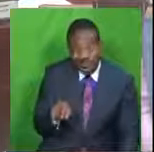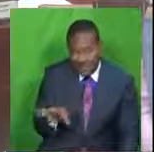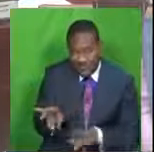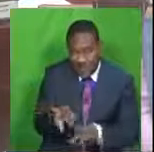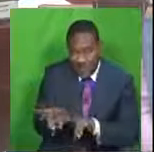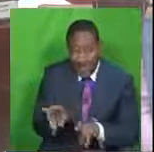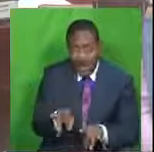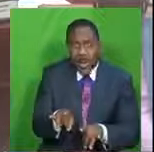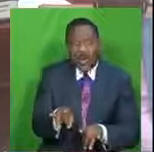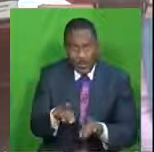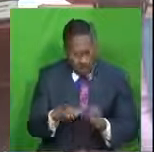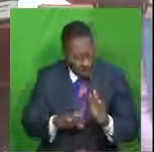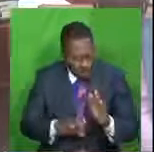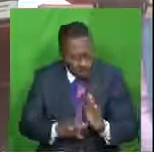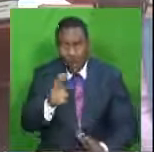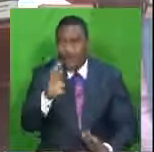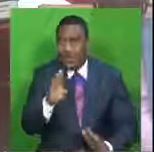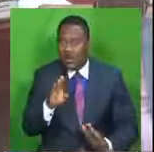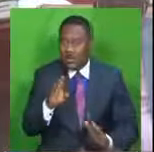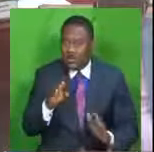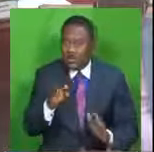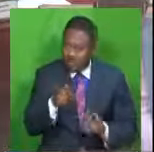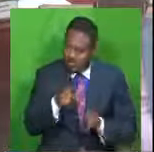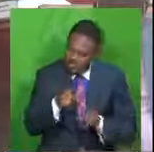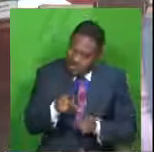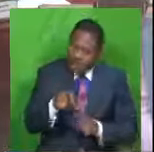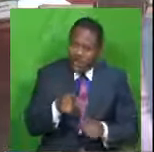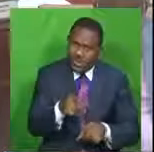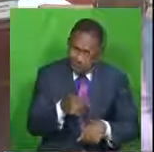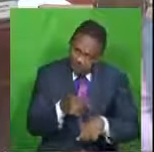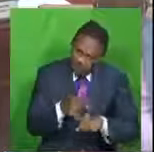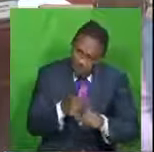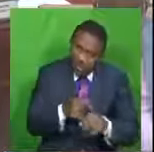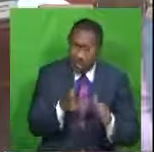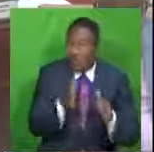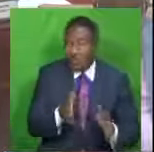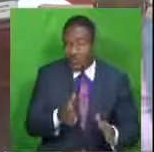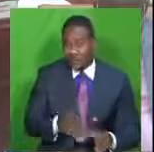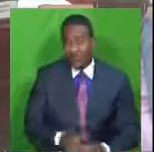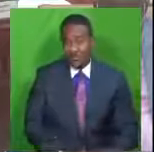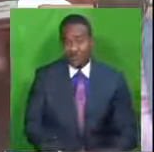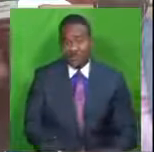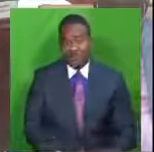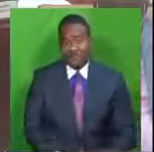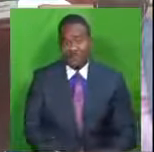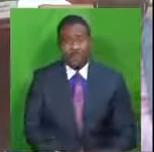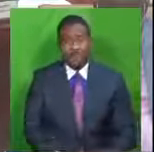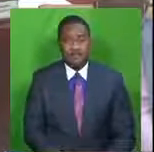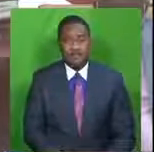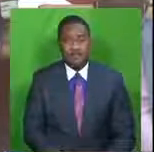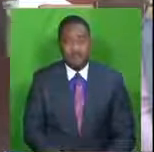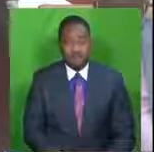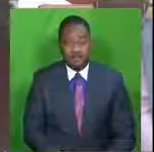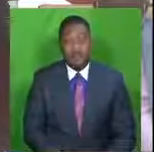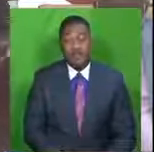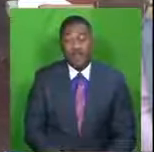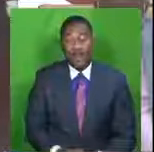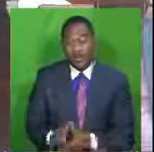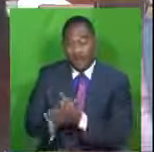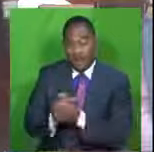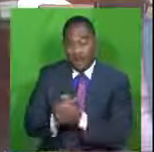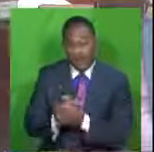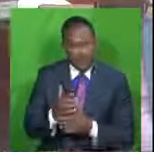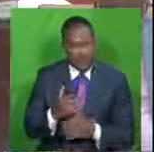develop them into becoming professional, valuable soccer players. Mr. Speaker, whilst commending him, in